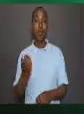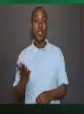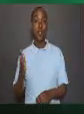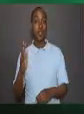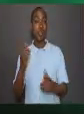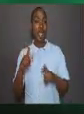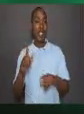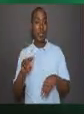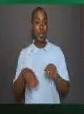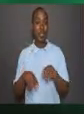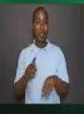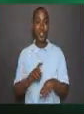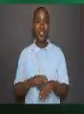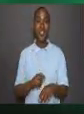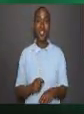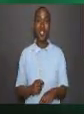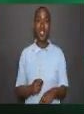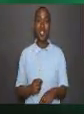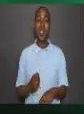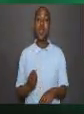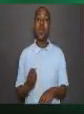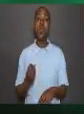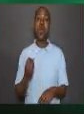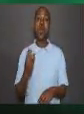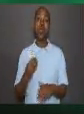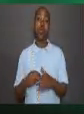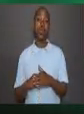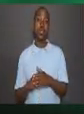randomly, the more they spread out.